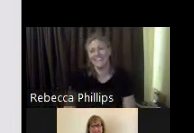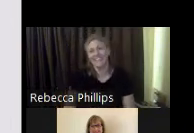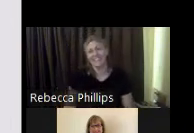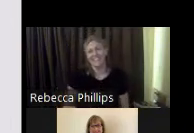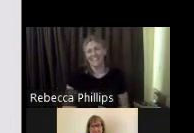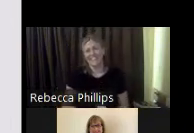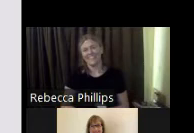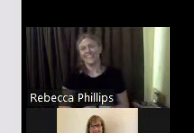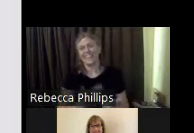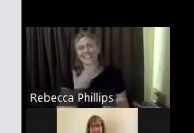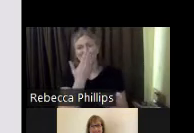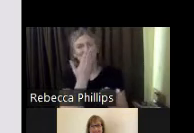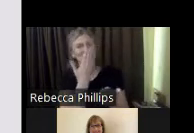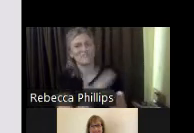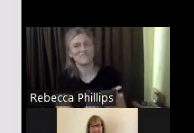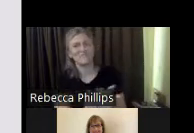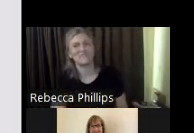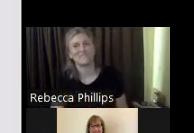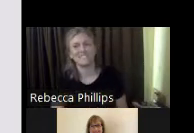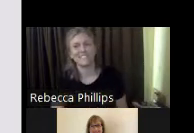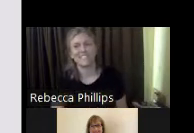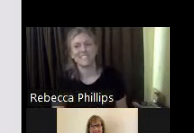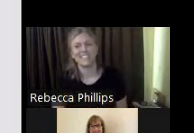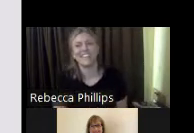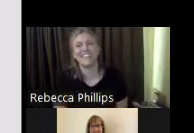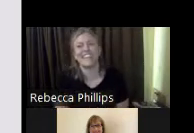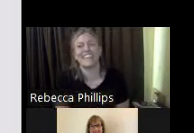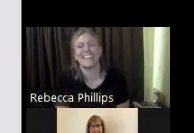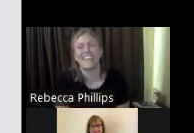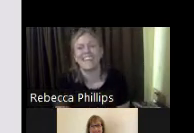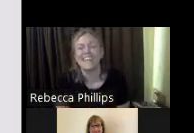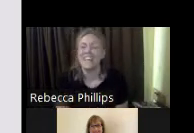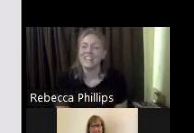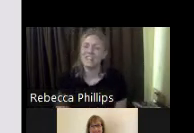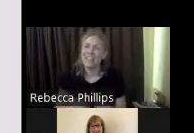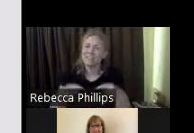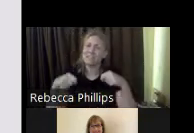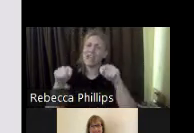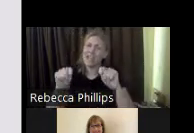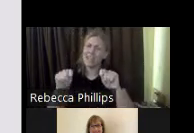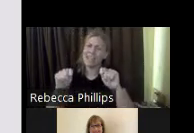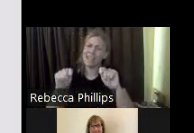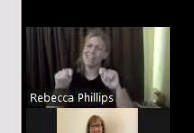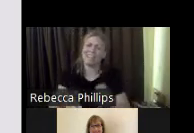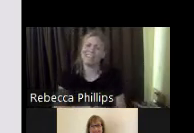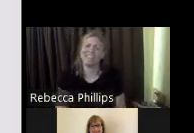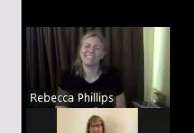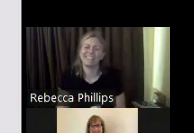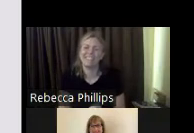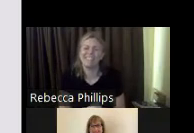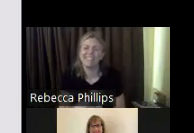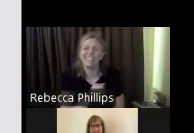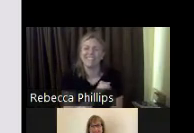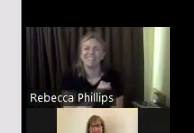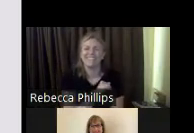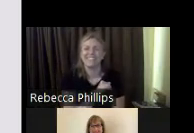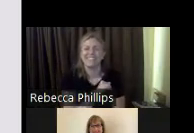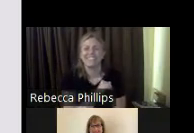job. He's like, "Oh, okay." And you're like, I'm